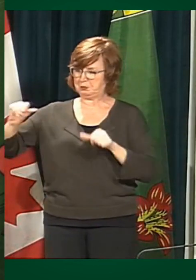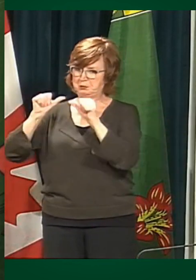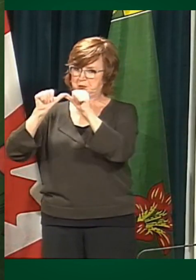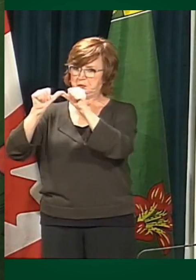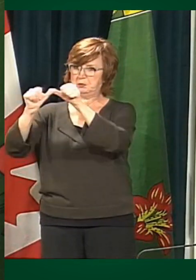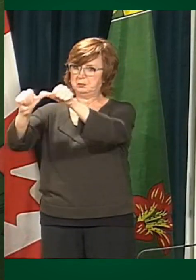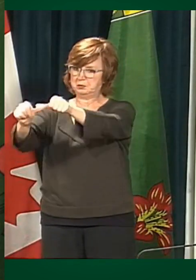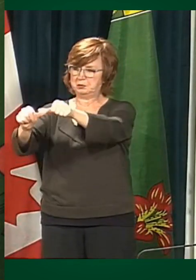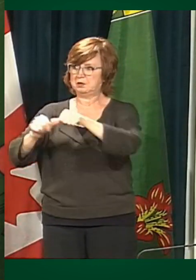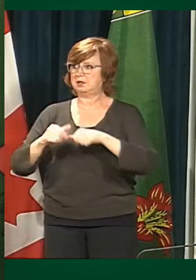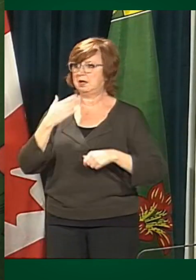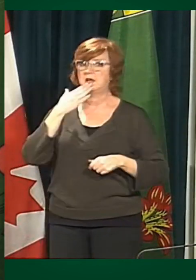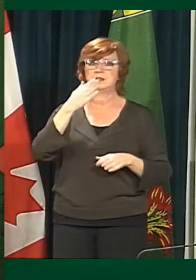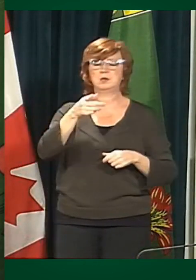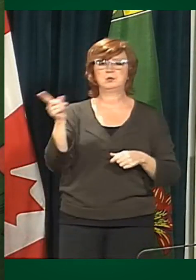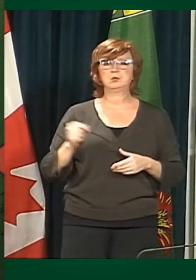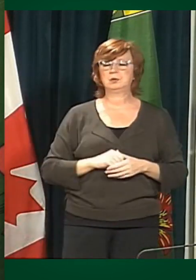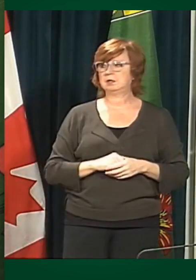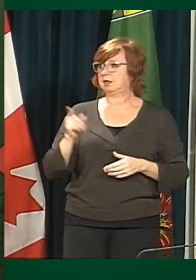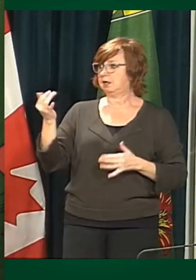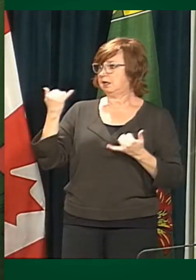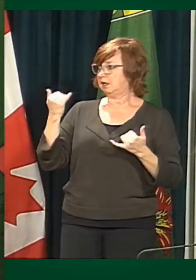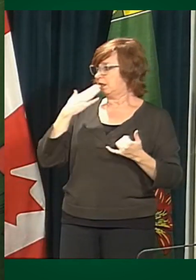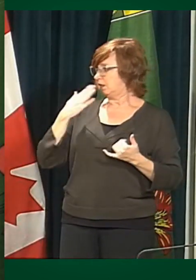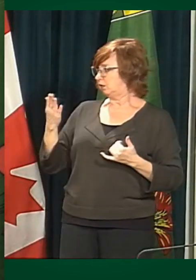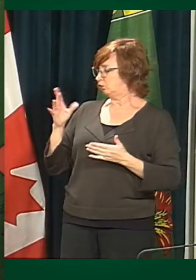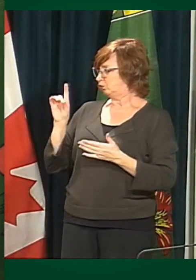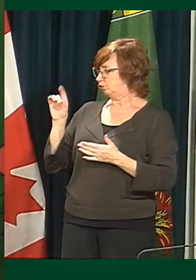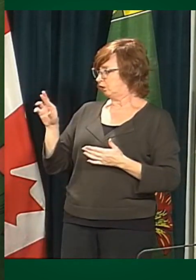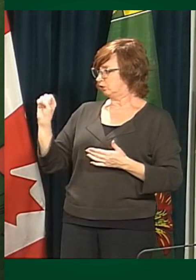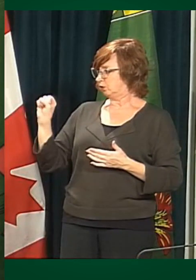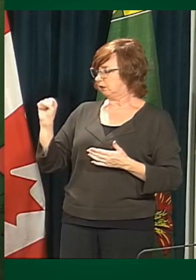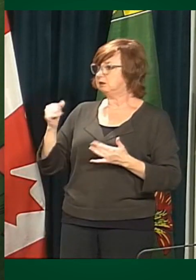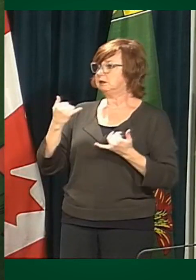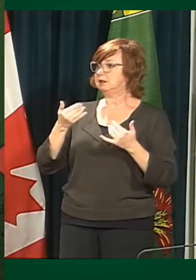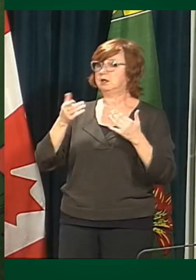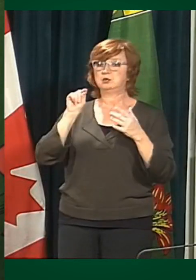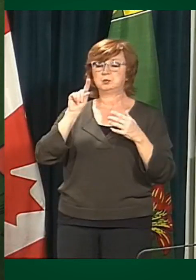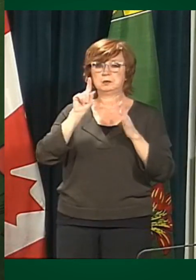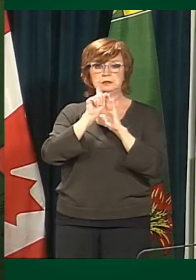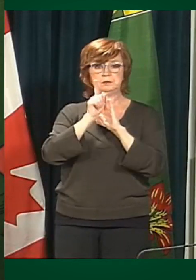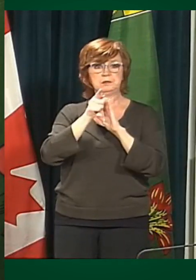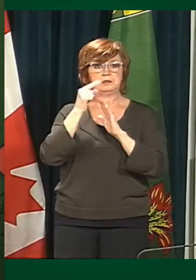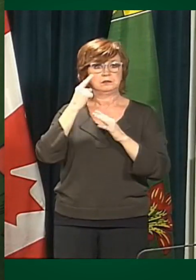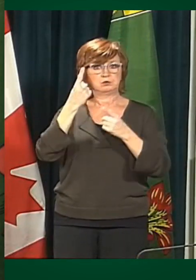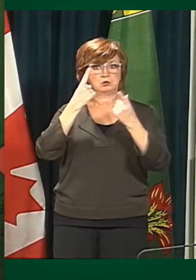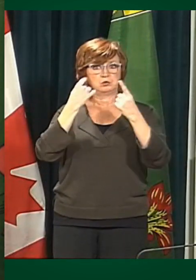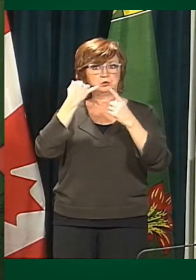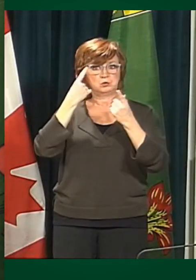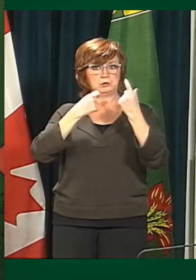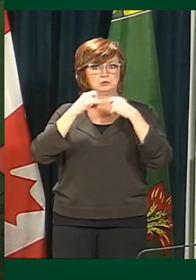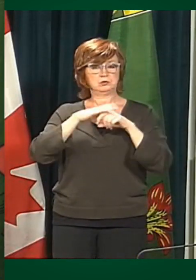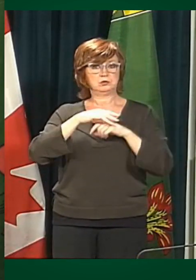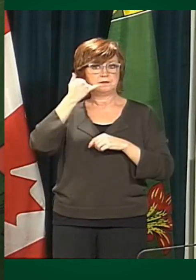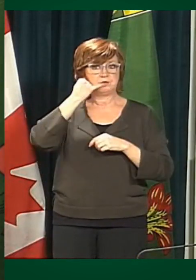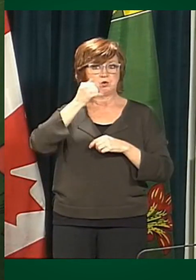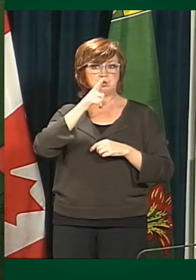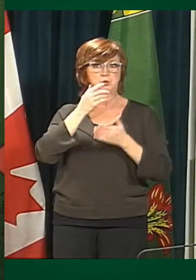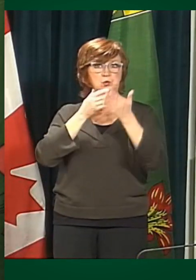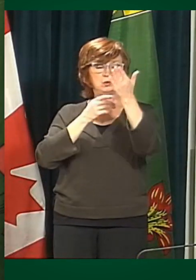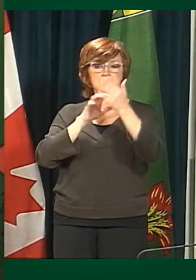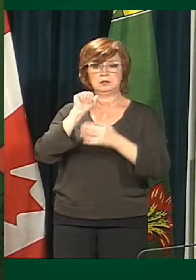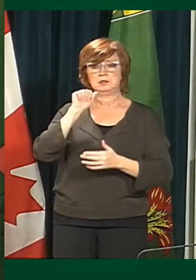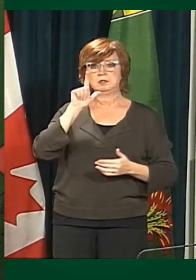Thank you, Doctor. We now have about 20 minutes for questions. We'll take our first question from the phone line. Operator. We have